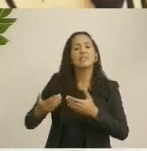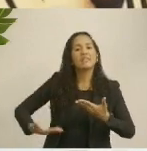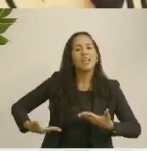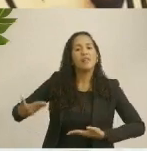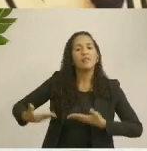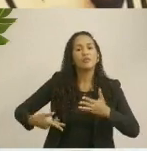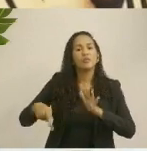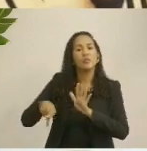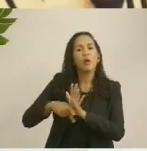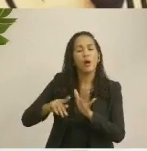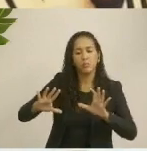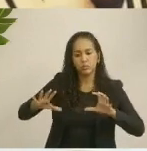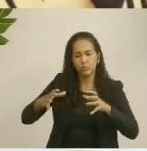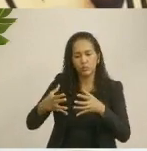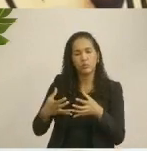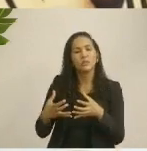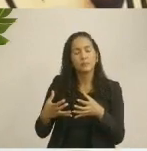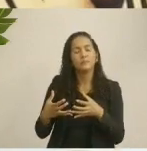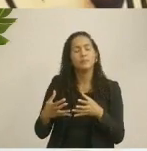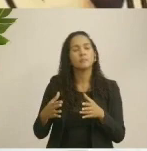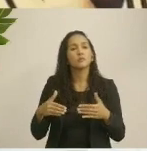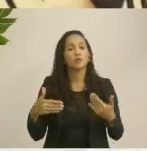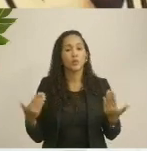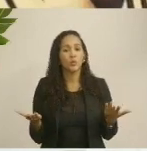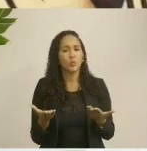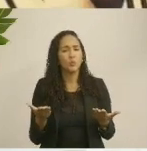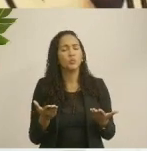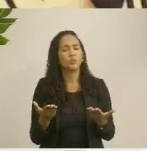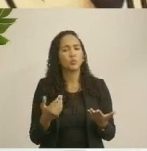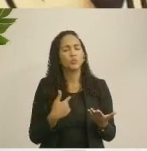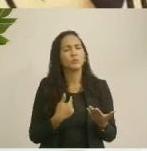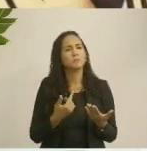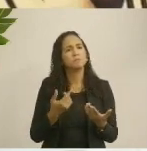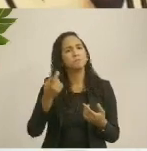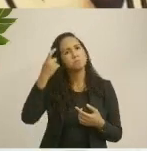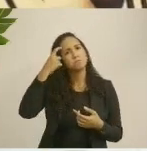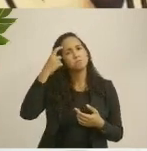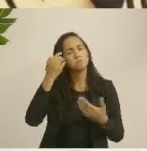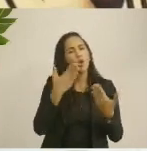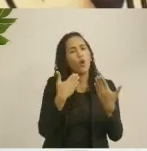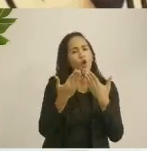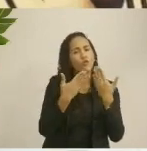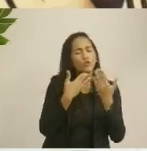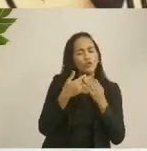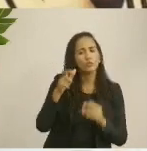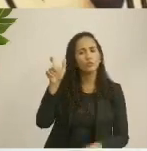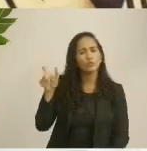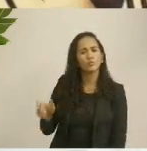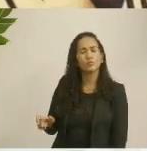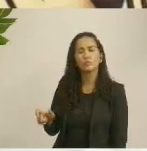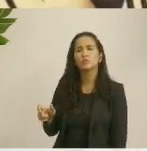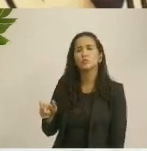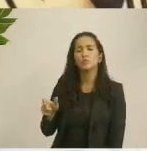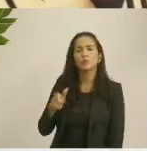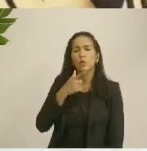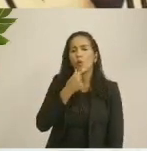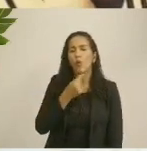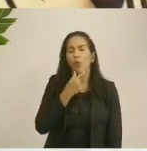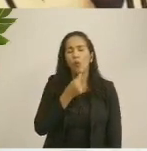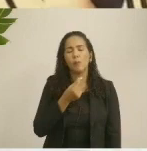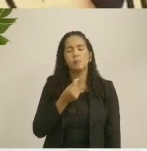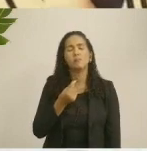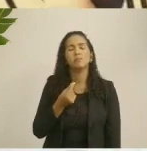Sonia and I were together with one of the great heroes of community health, Miriam Ware,